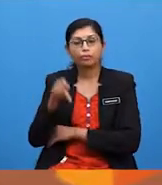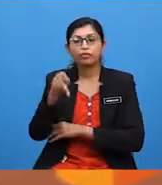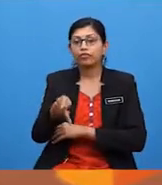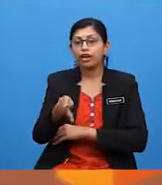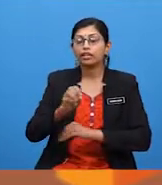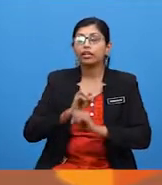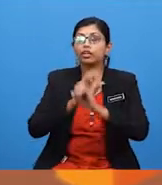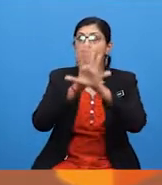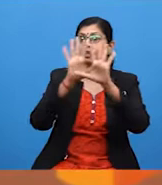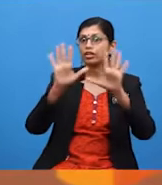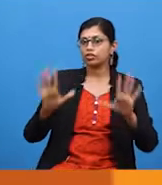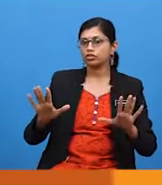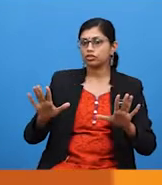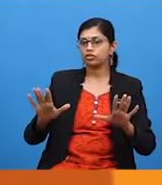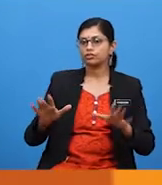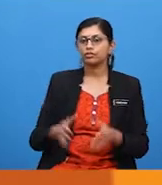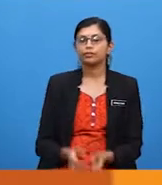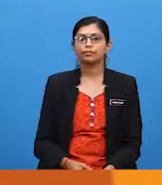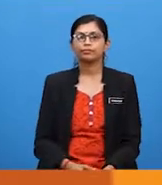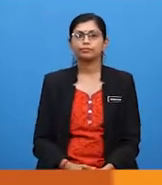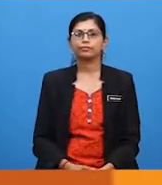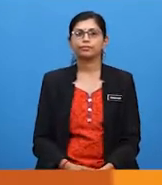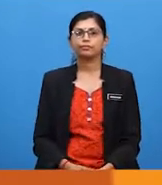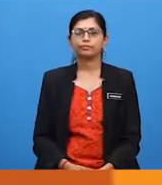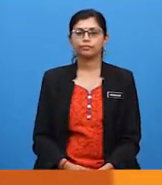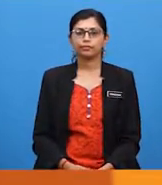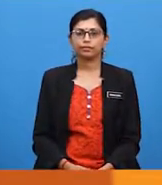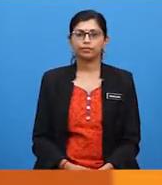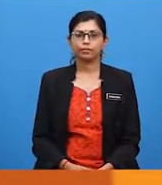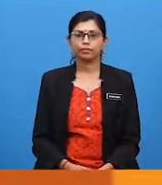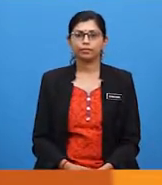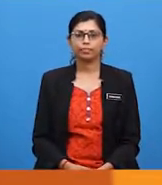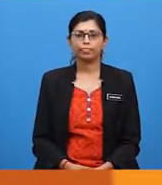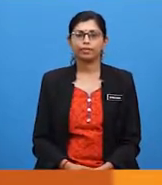explanation for them? This is actually